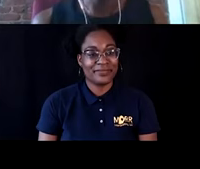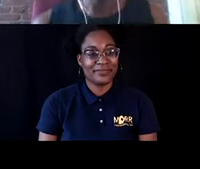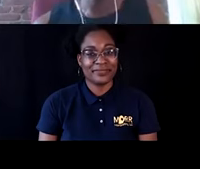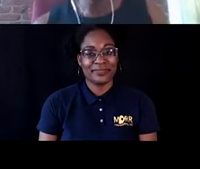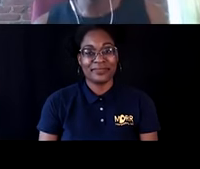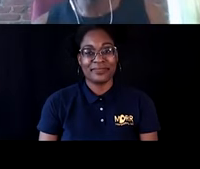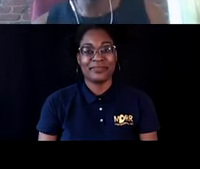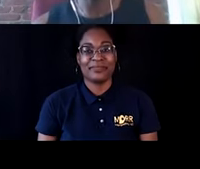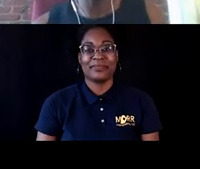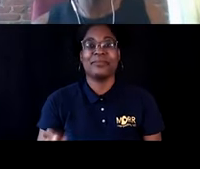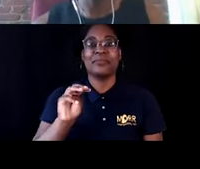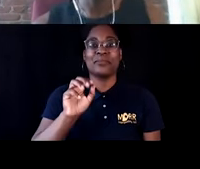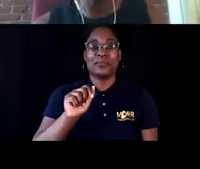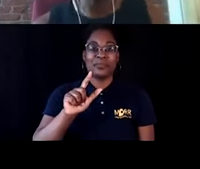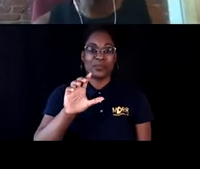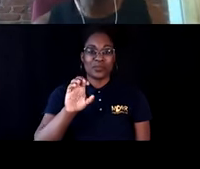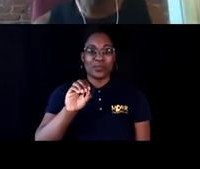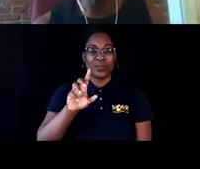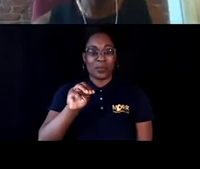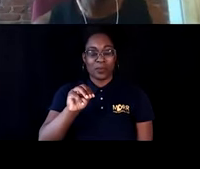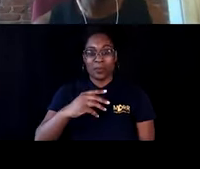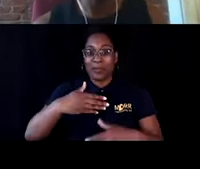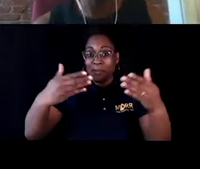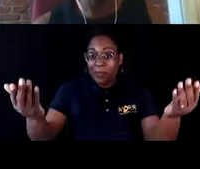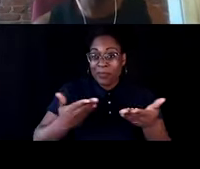Welcome, everyone. Thank you so much for being here.